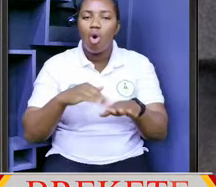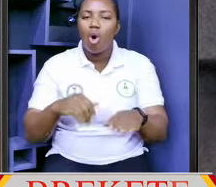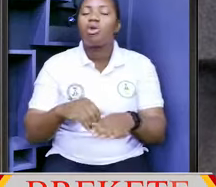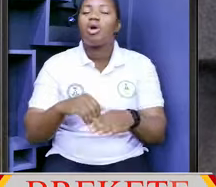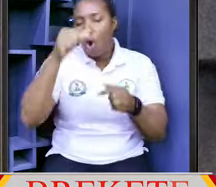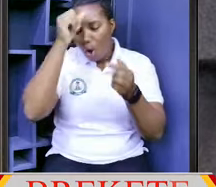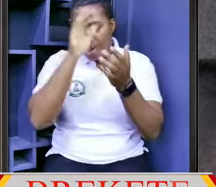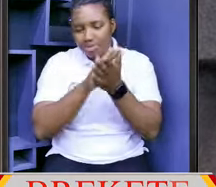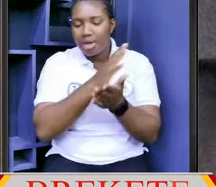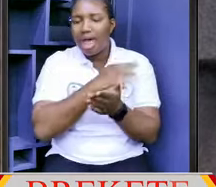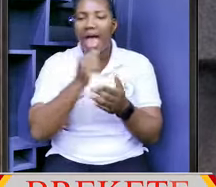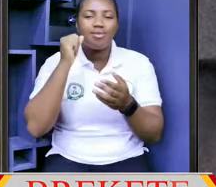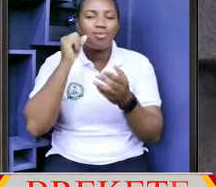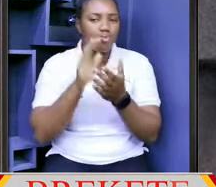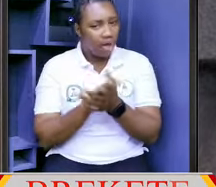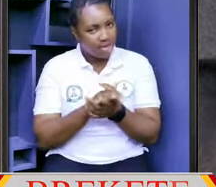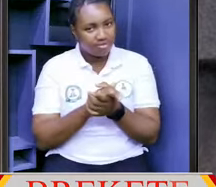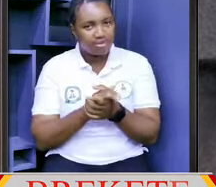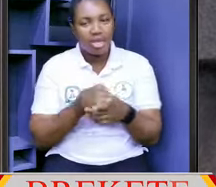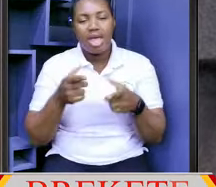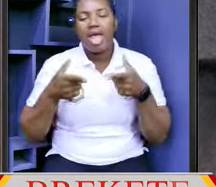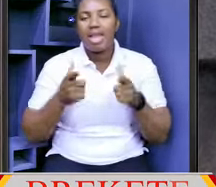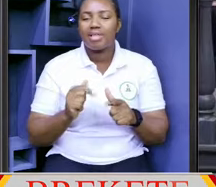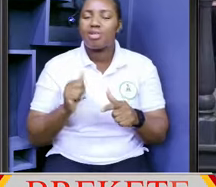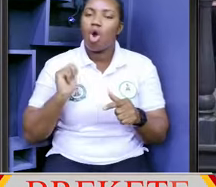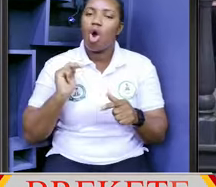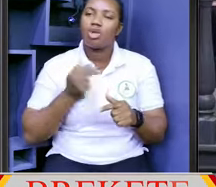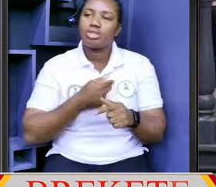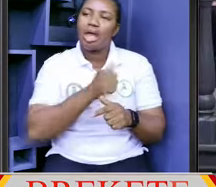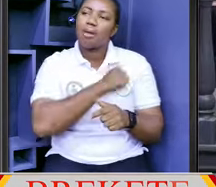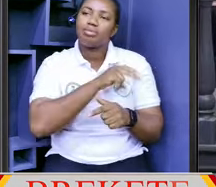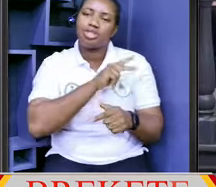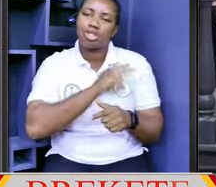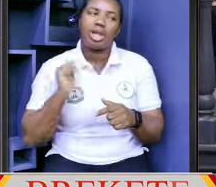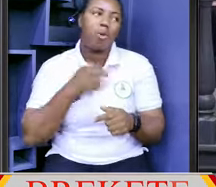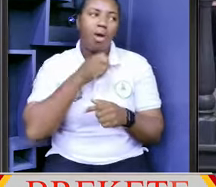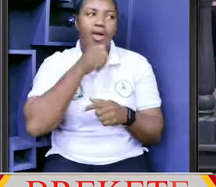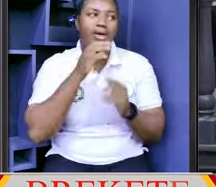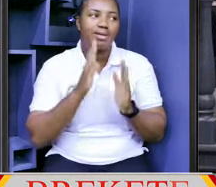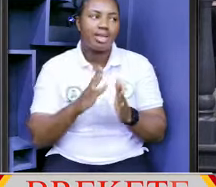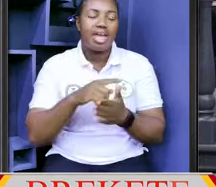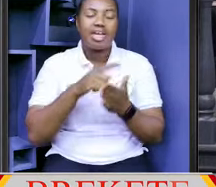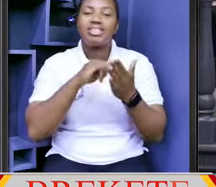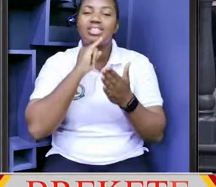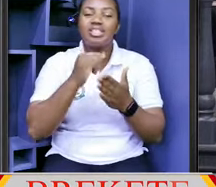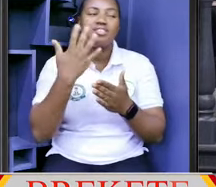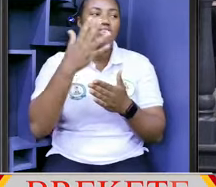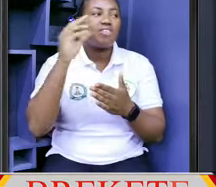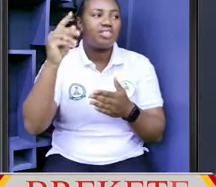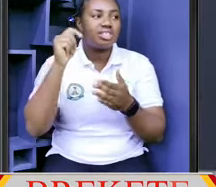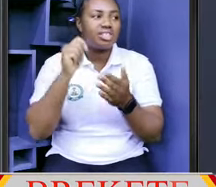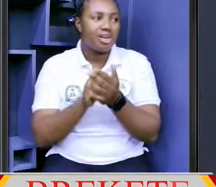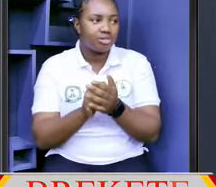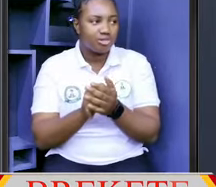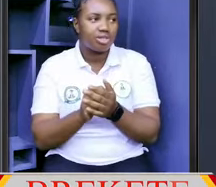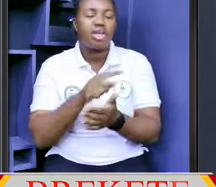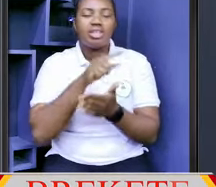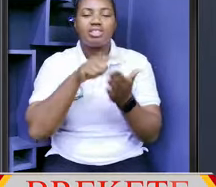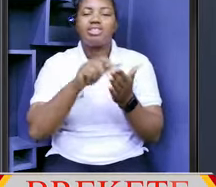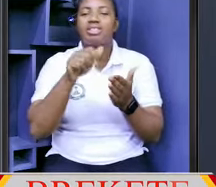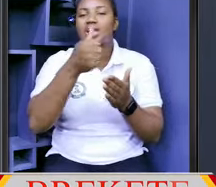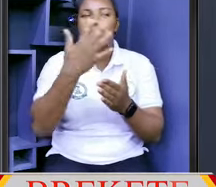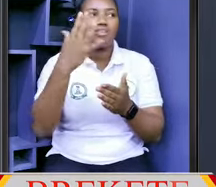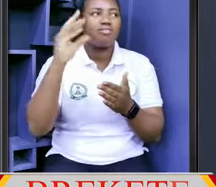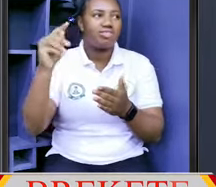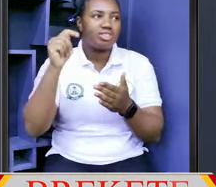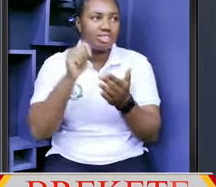sir. Make we appreciate our elder. Coach Aminu, this is 50,000. This is another 50,000.